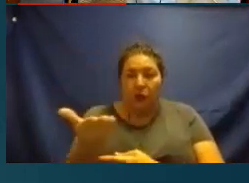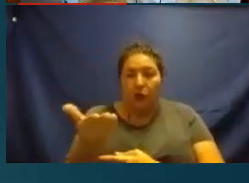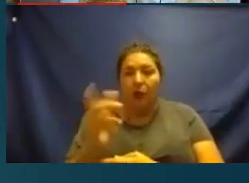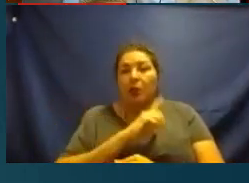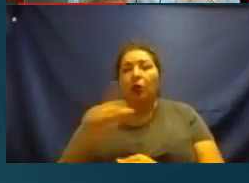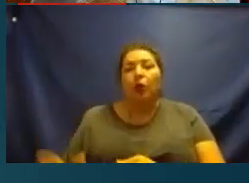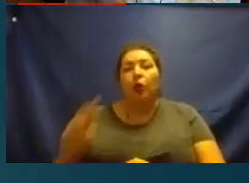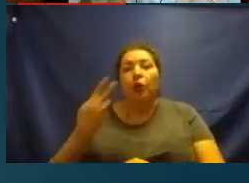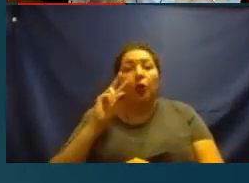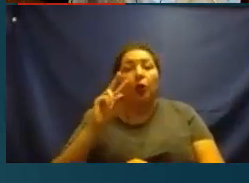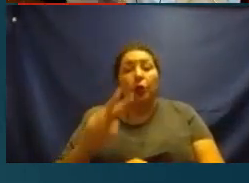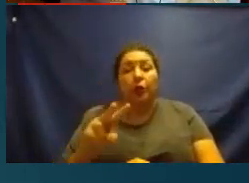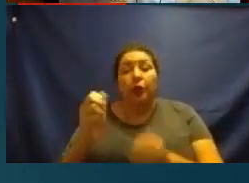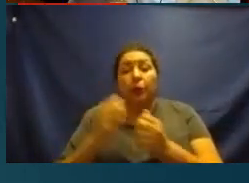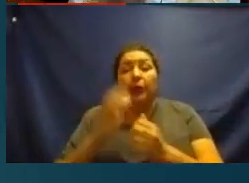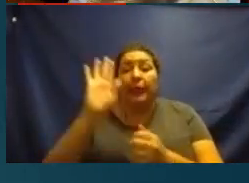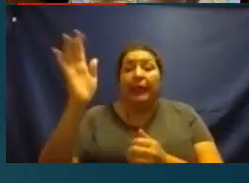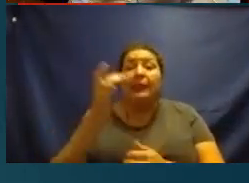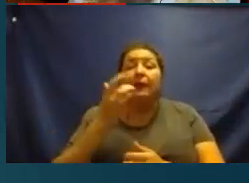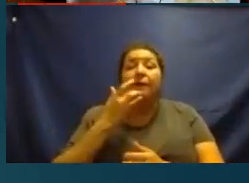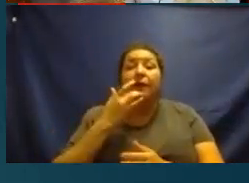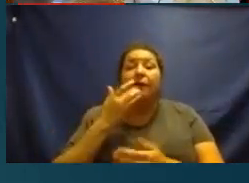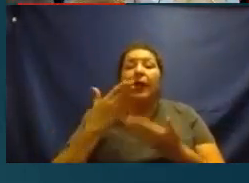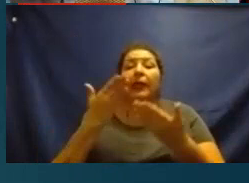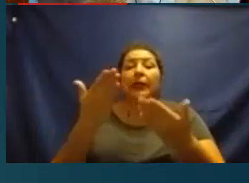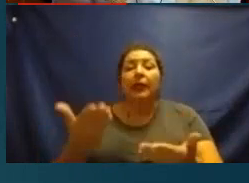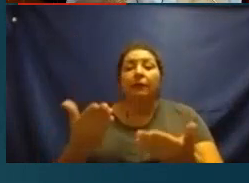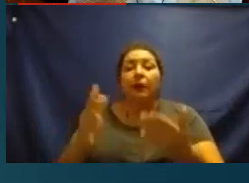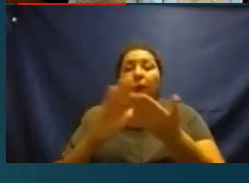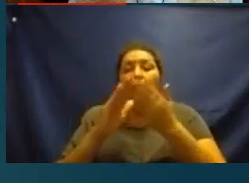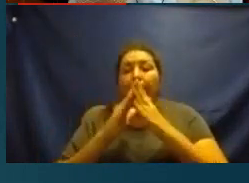upon you with his favor and give you peace.